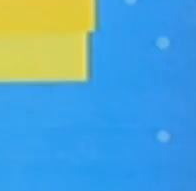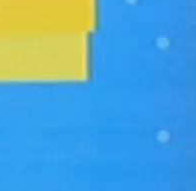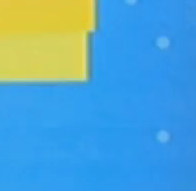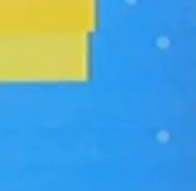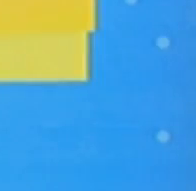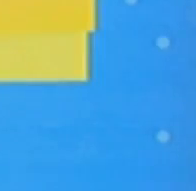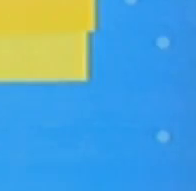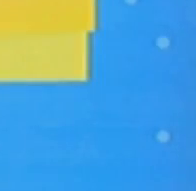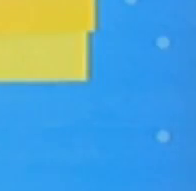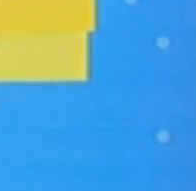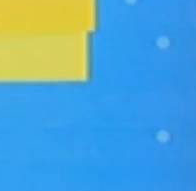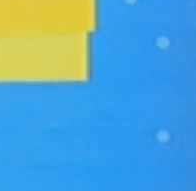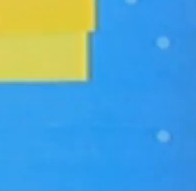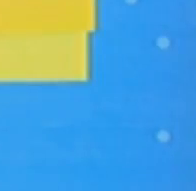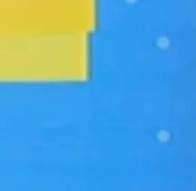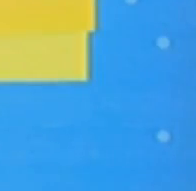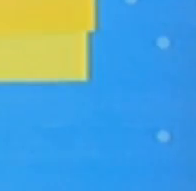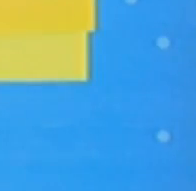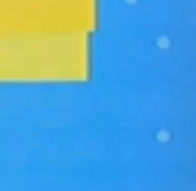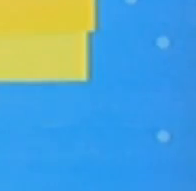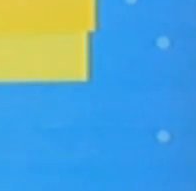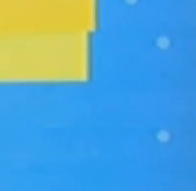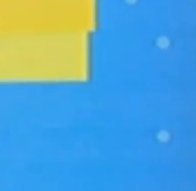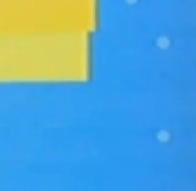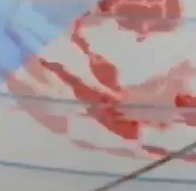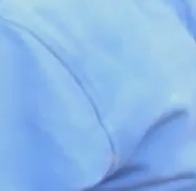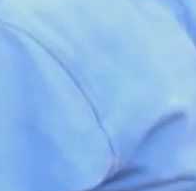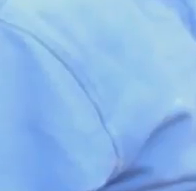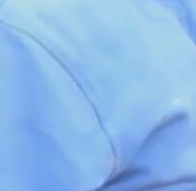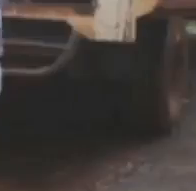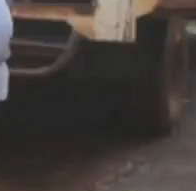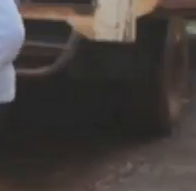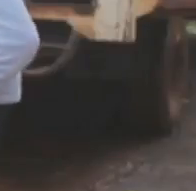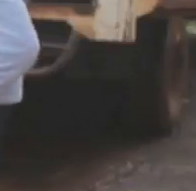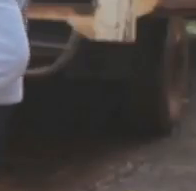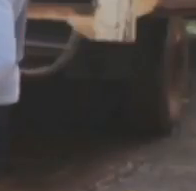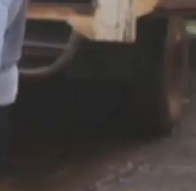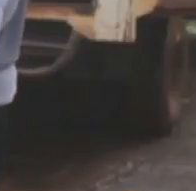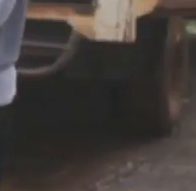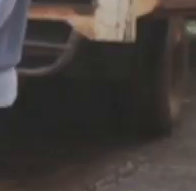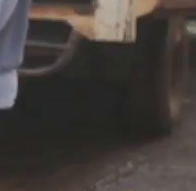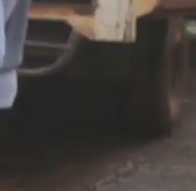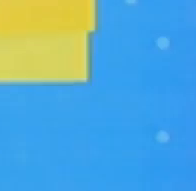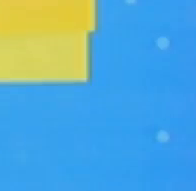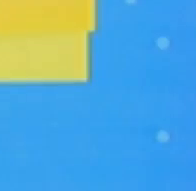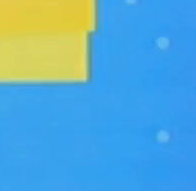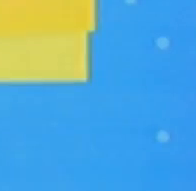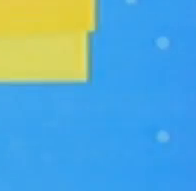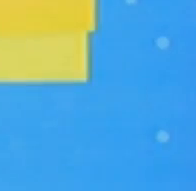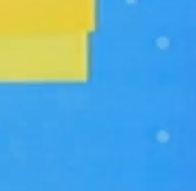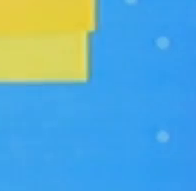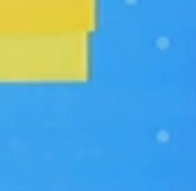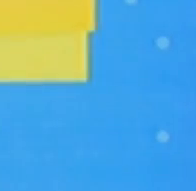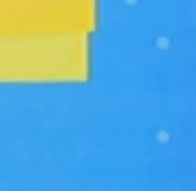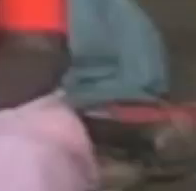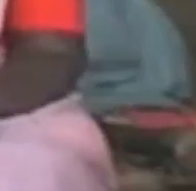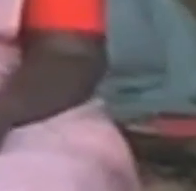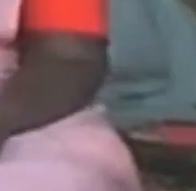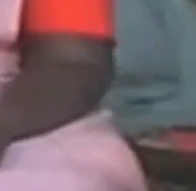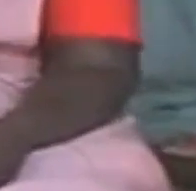and none of them was in a quarantine center. Also tonight, we are not out of